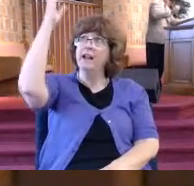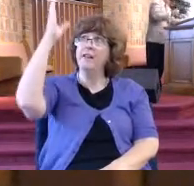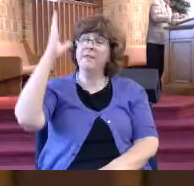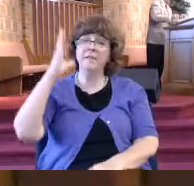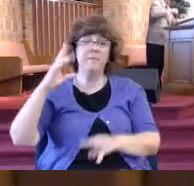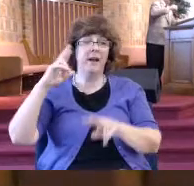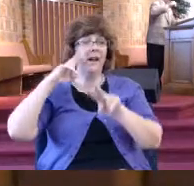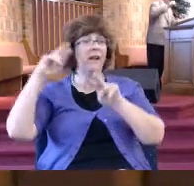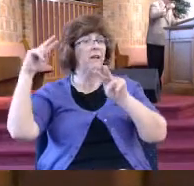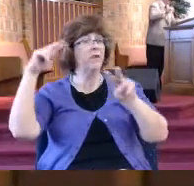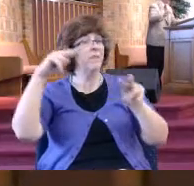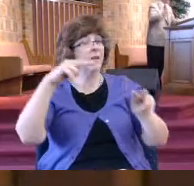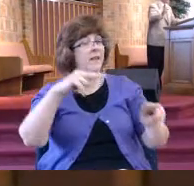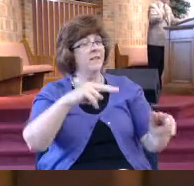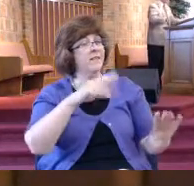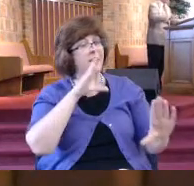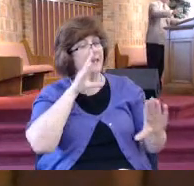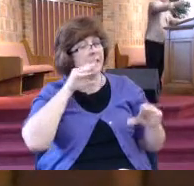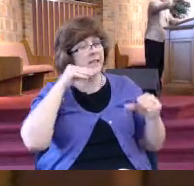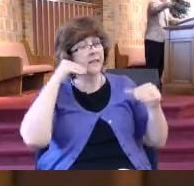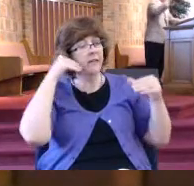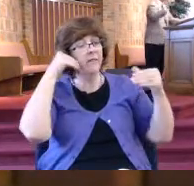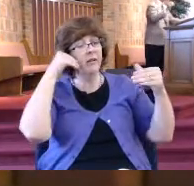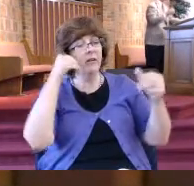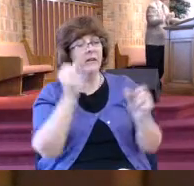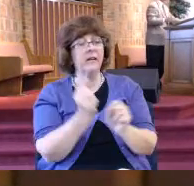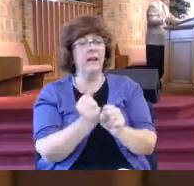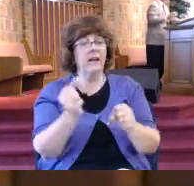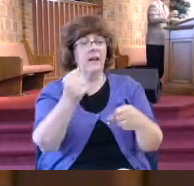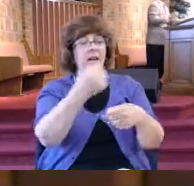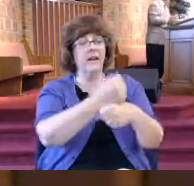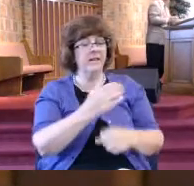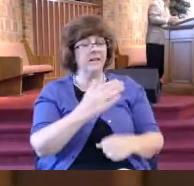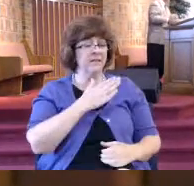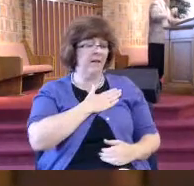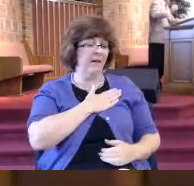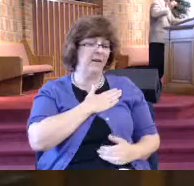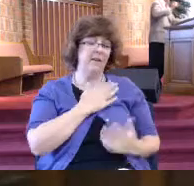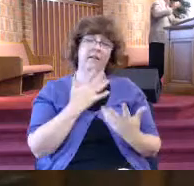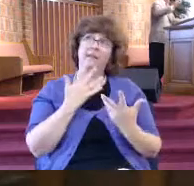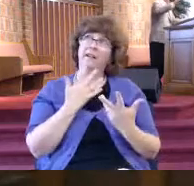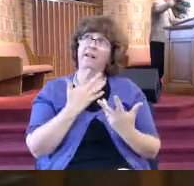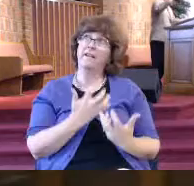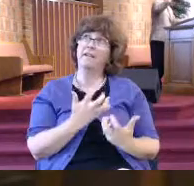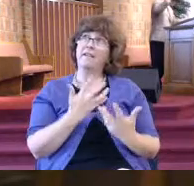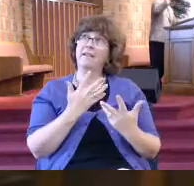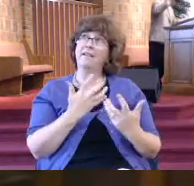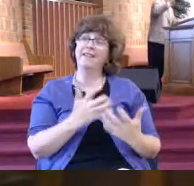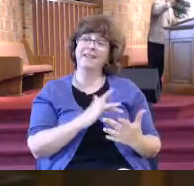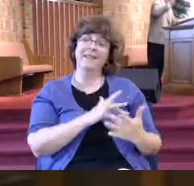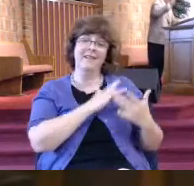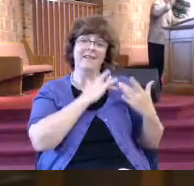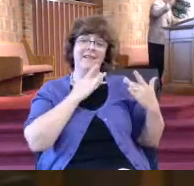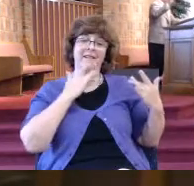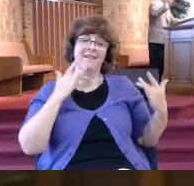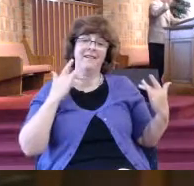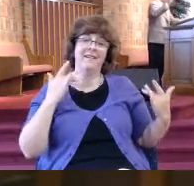and the smile of the blessed giver gladdens all our